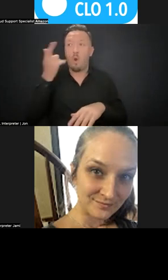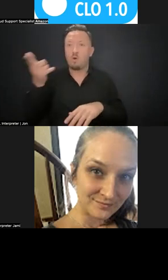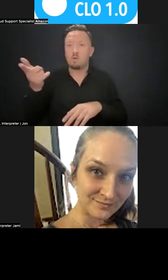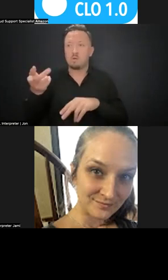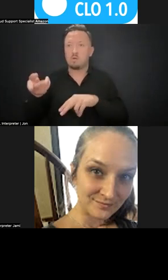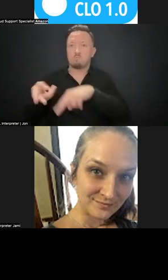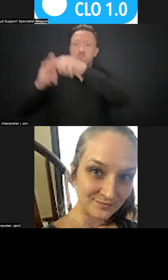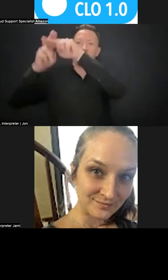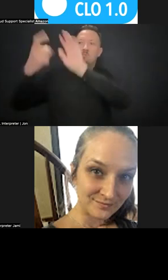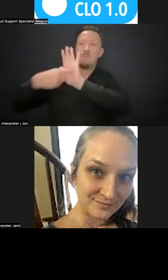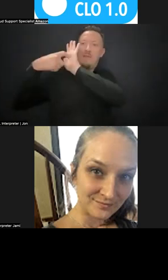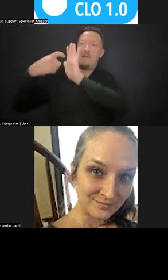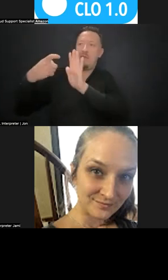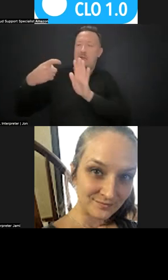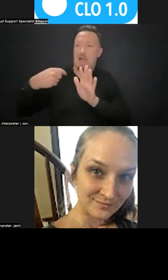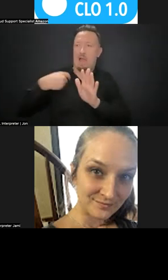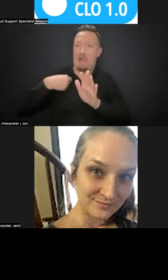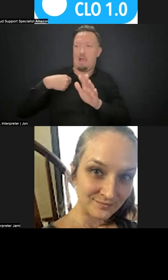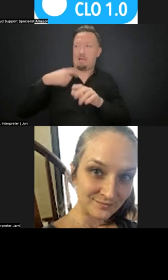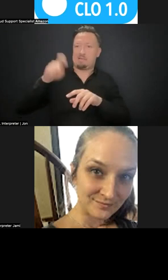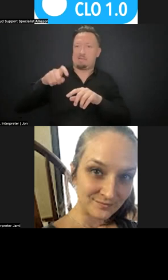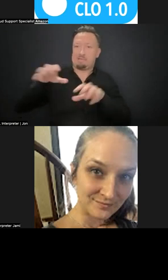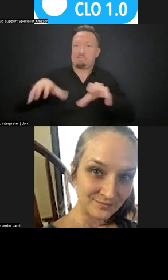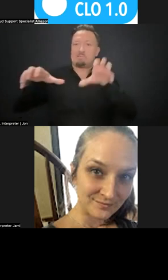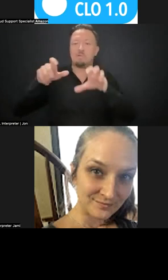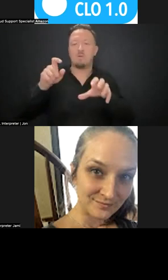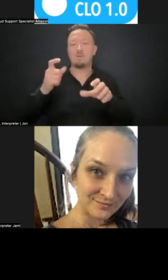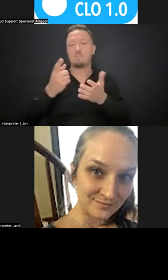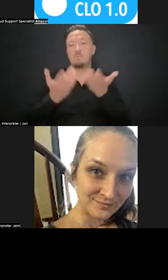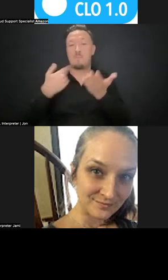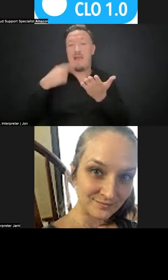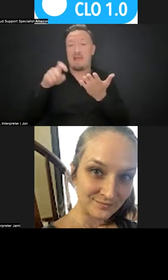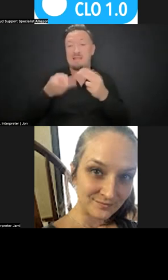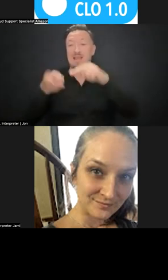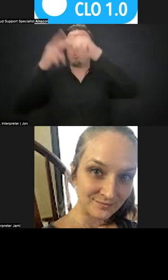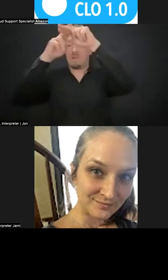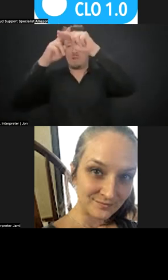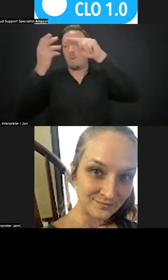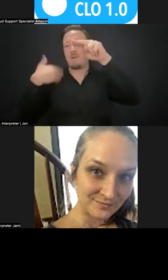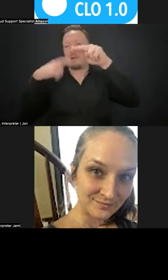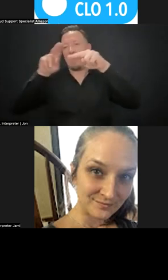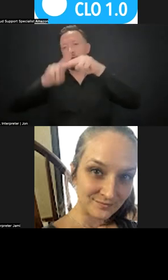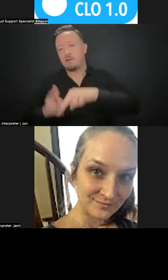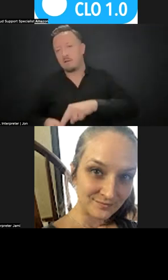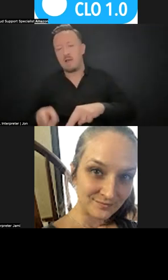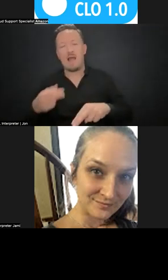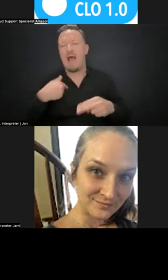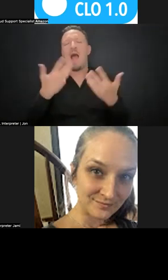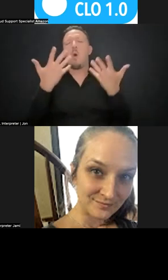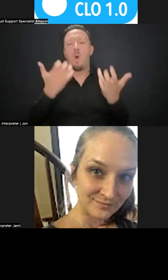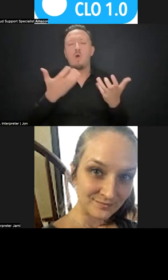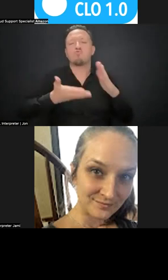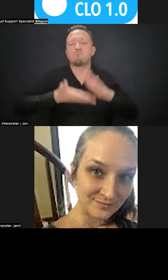somebody to manage it for me. It should scale up, scale down. I just want to run my code. I just want to run my